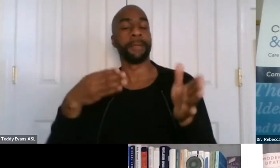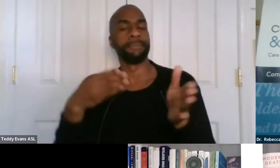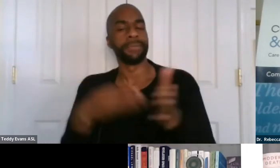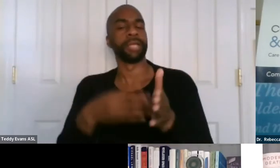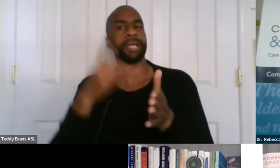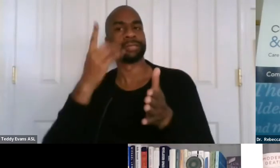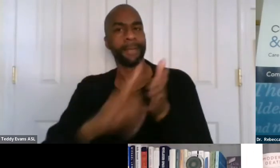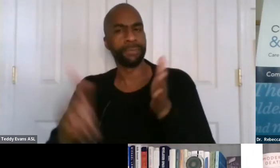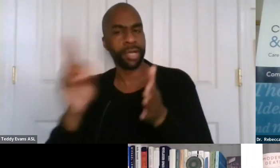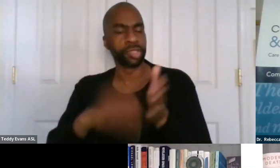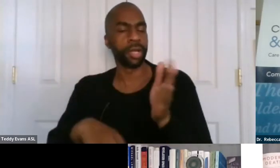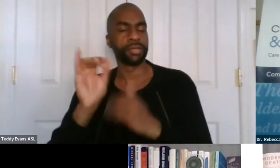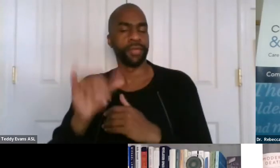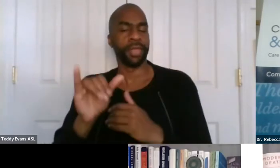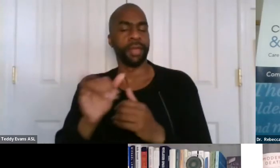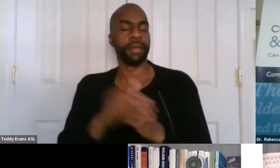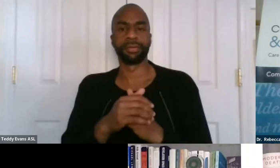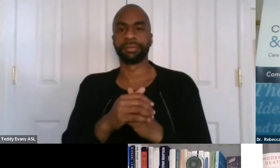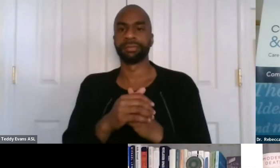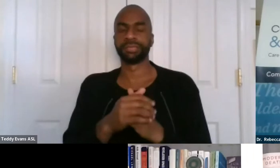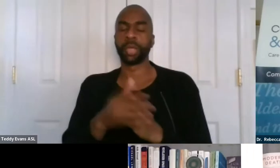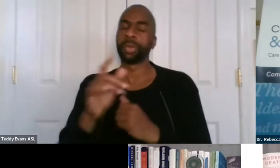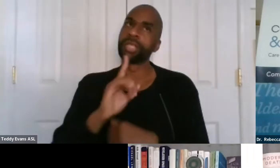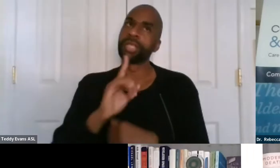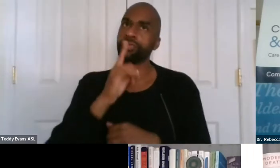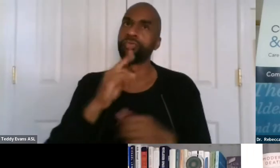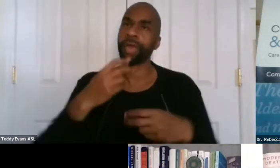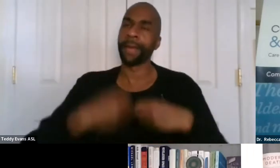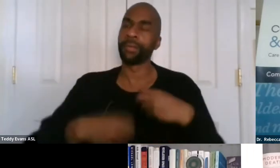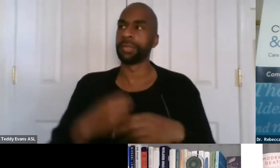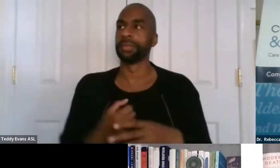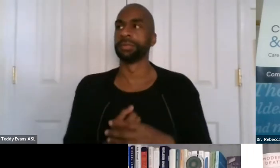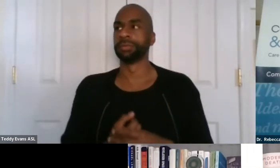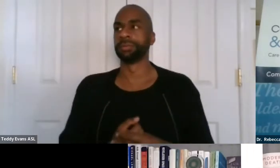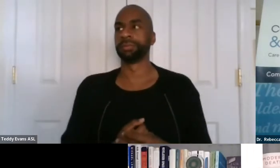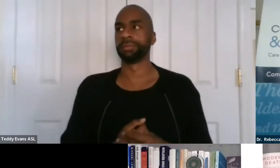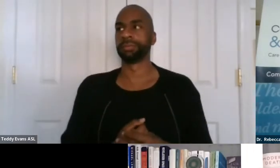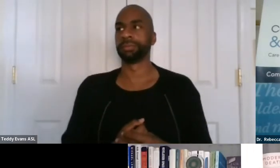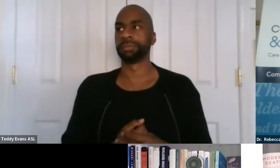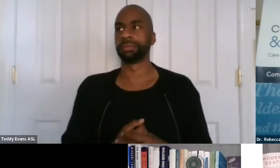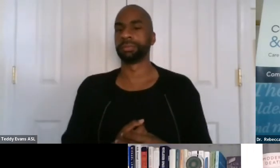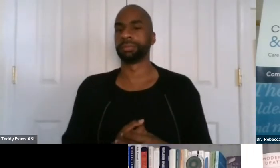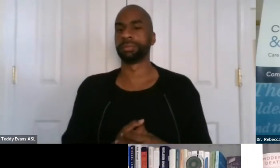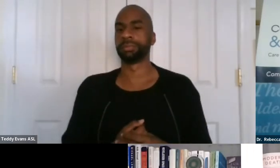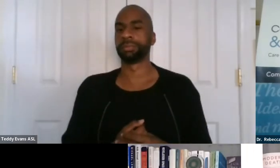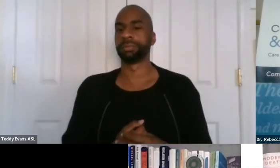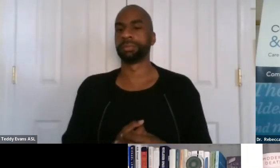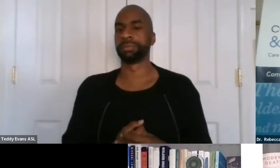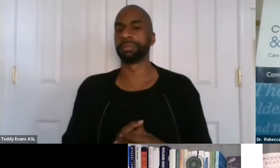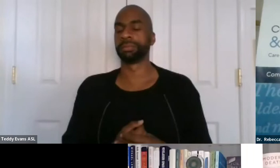society. So it is a real problem. It is out there. And part of what I've done